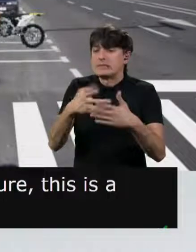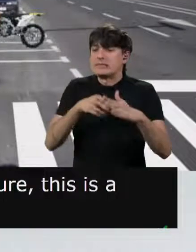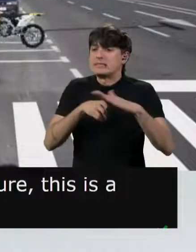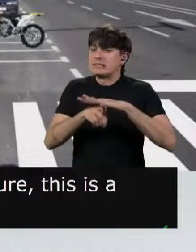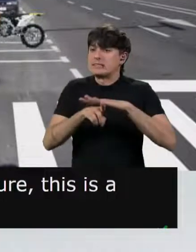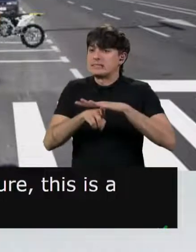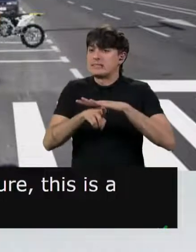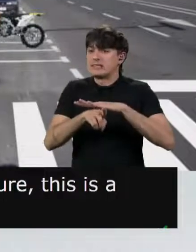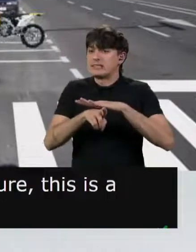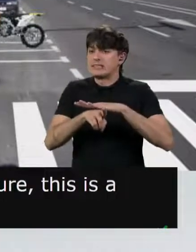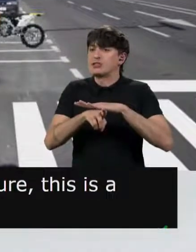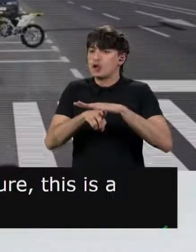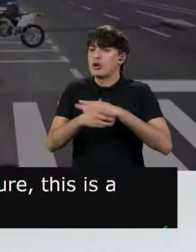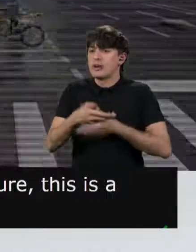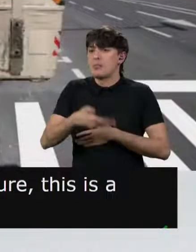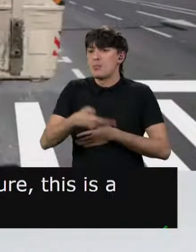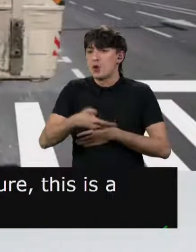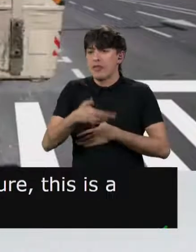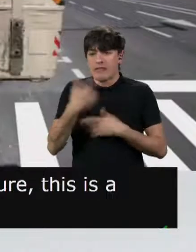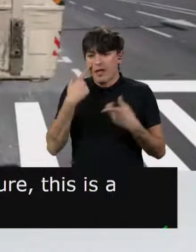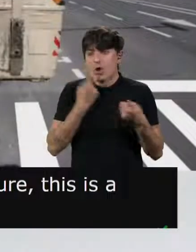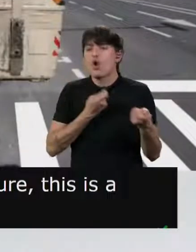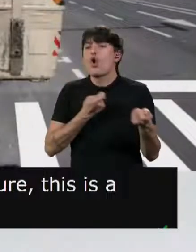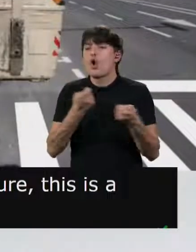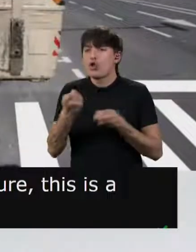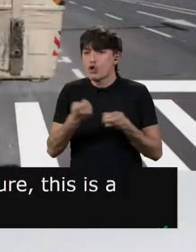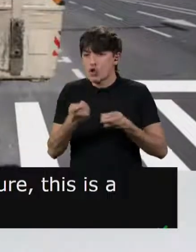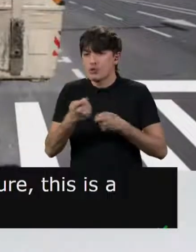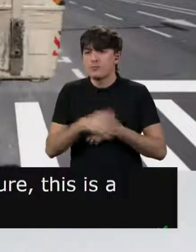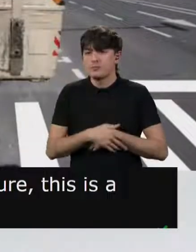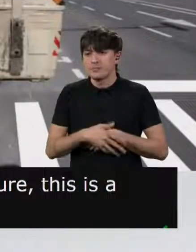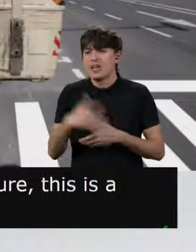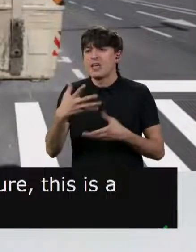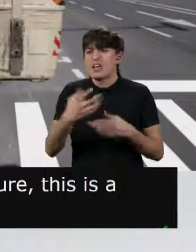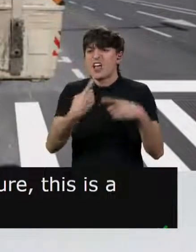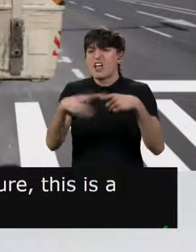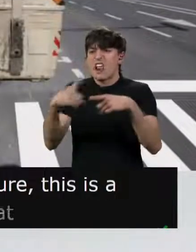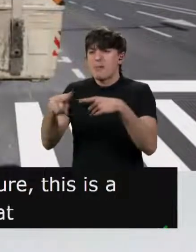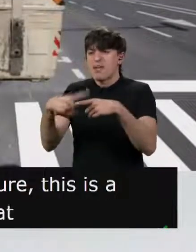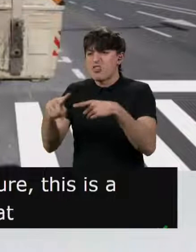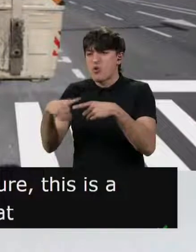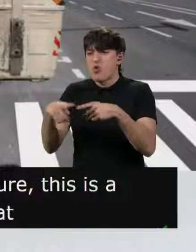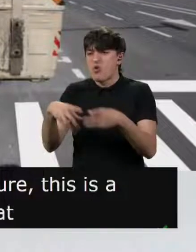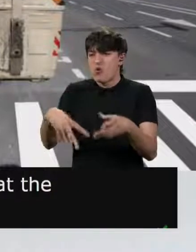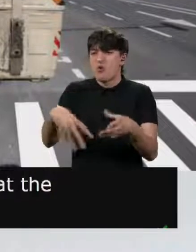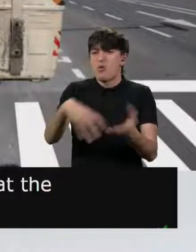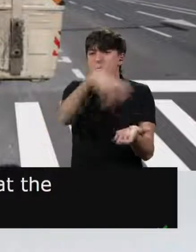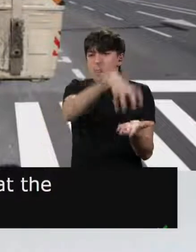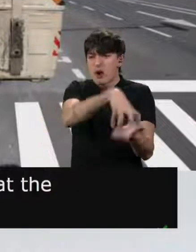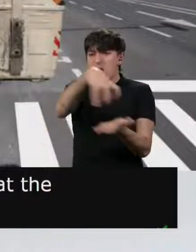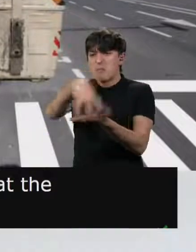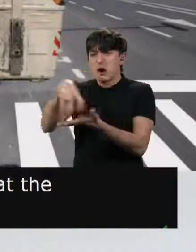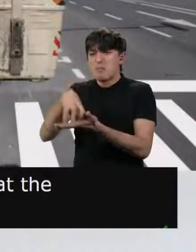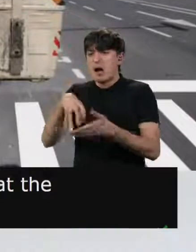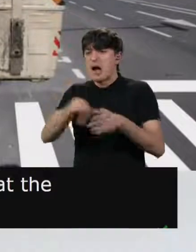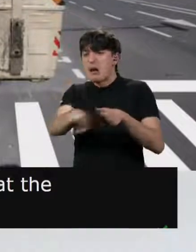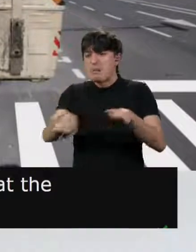You see that the management is important. How the